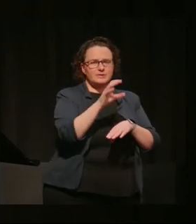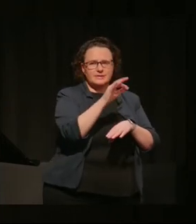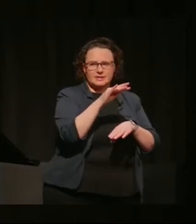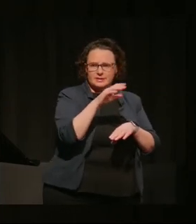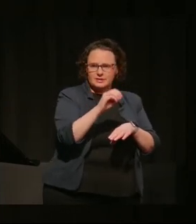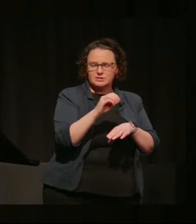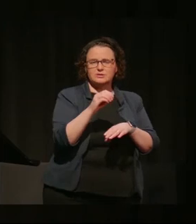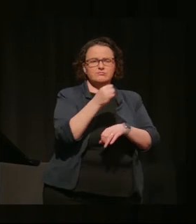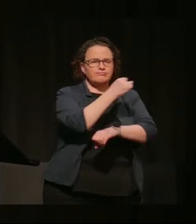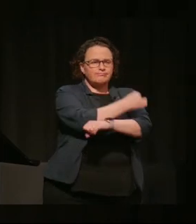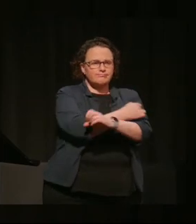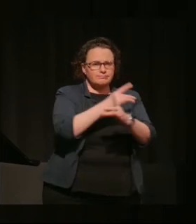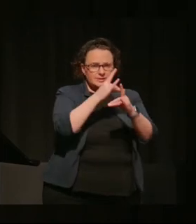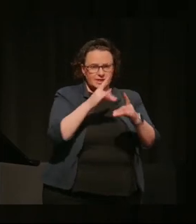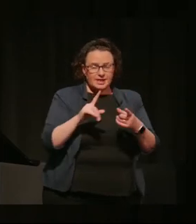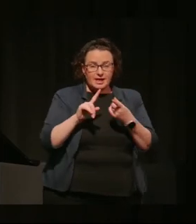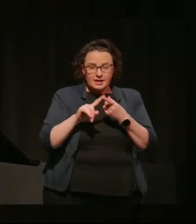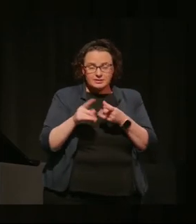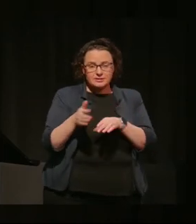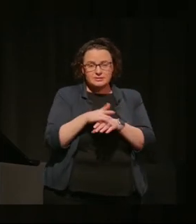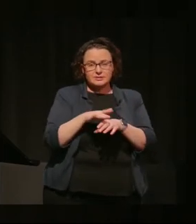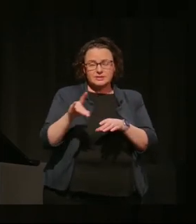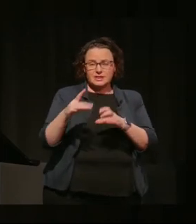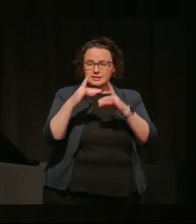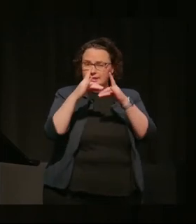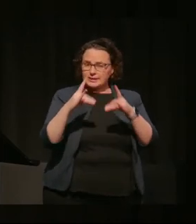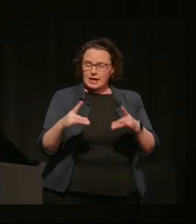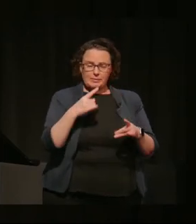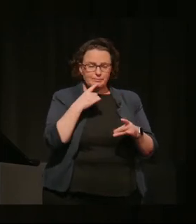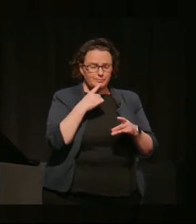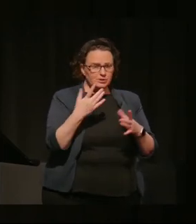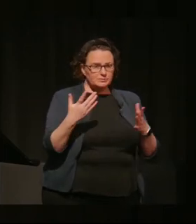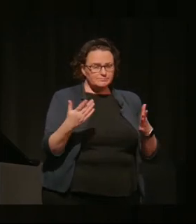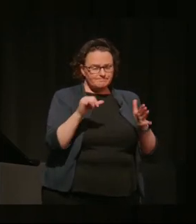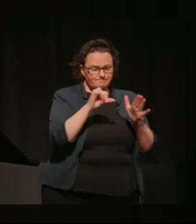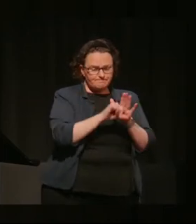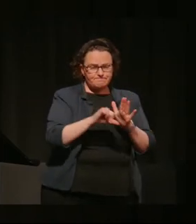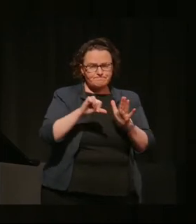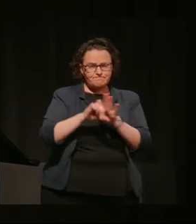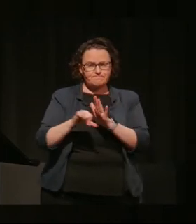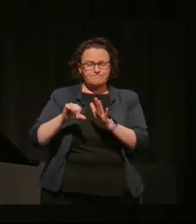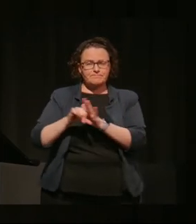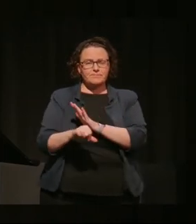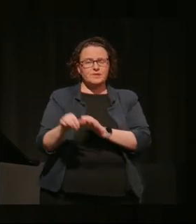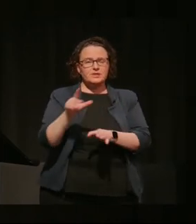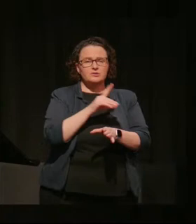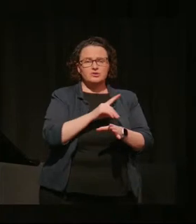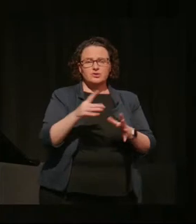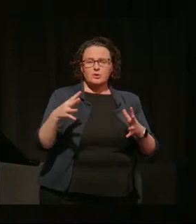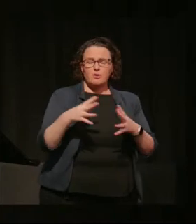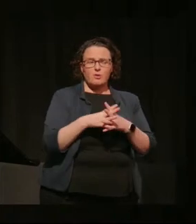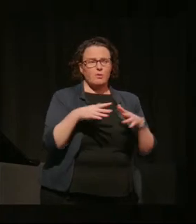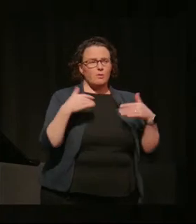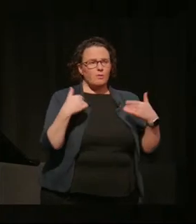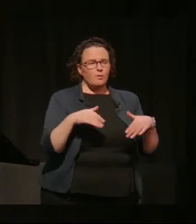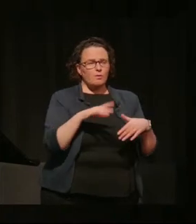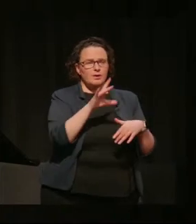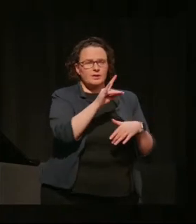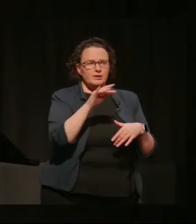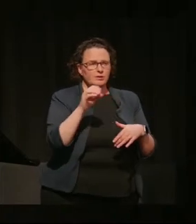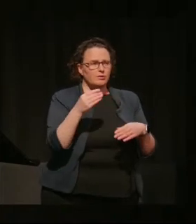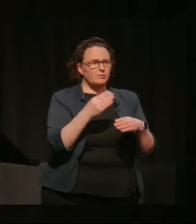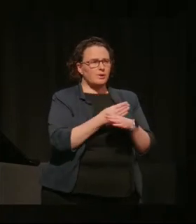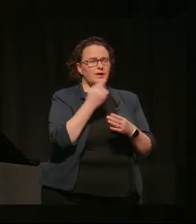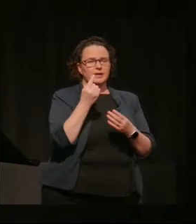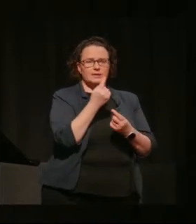concentration camps, and even in the death camps. All of them failed. Throughout the war, there were heroic acts of resistance by